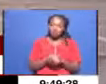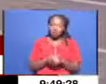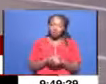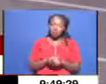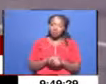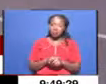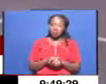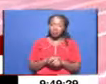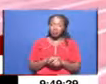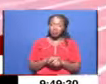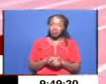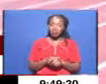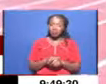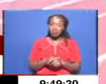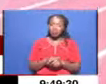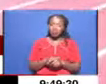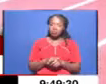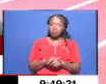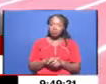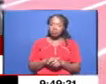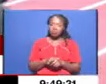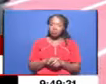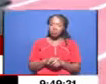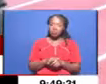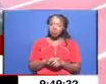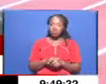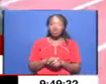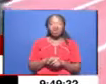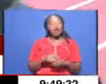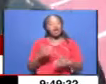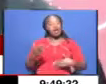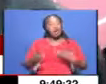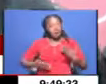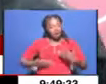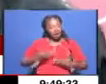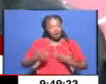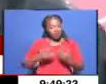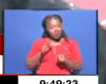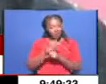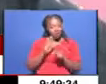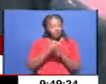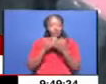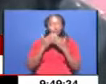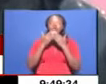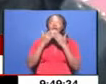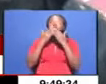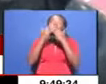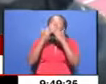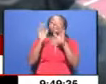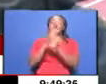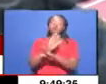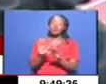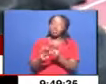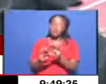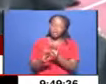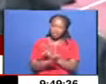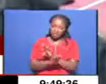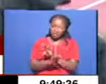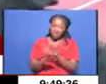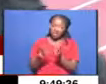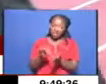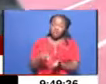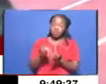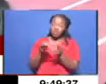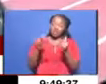sixth in the final. We are really very happy and we thank God for everything, and especially